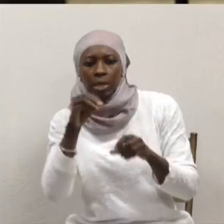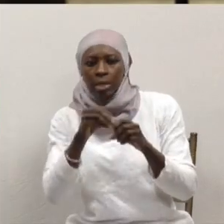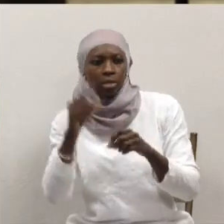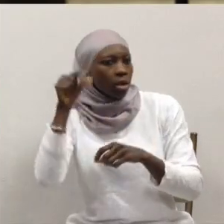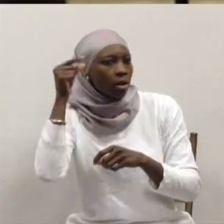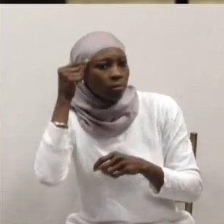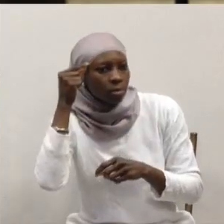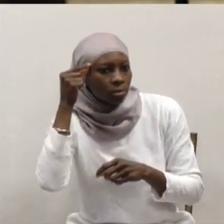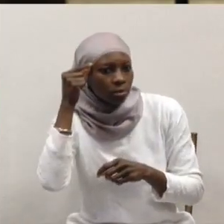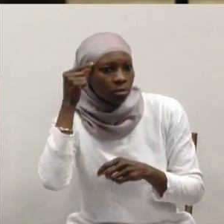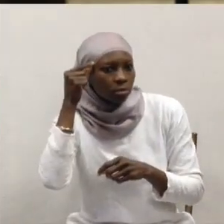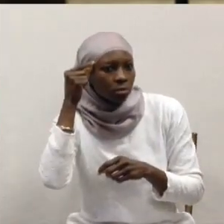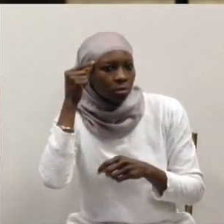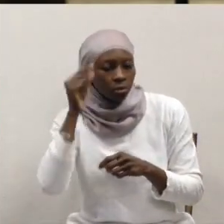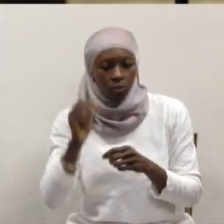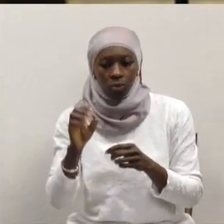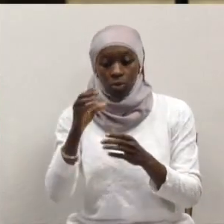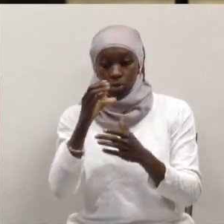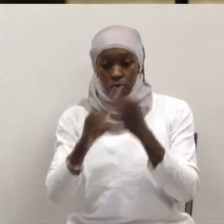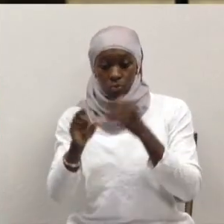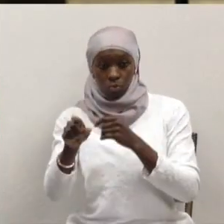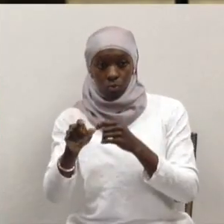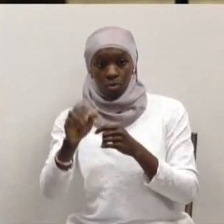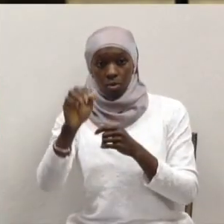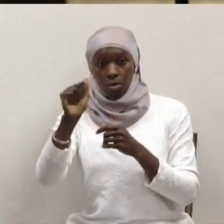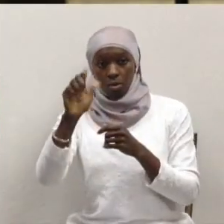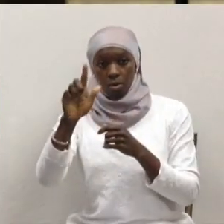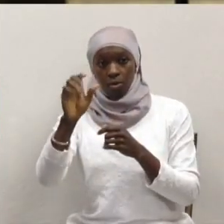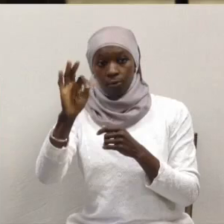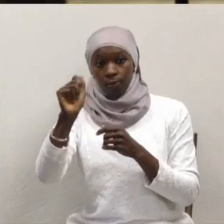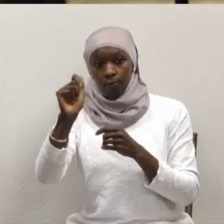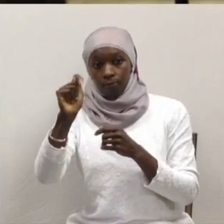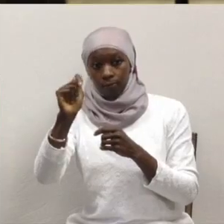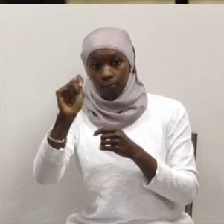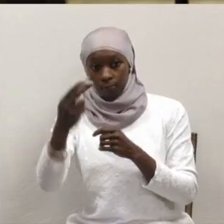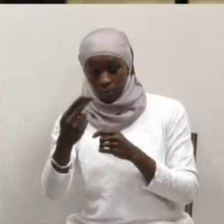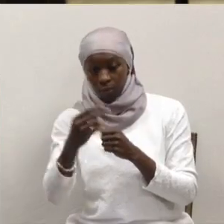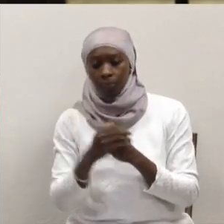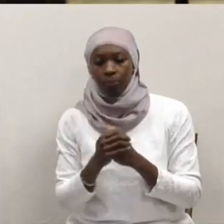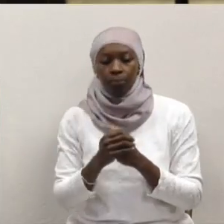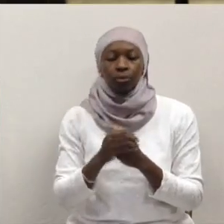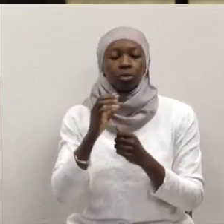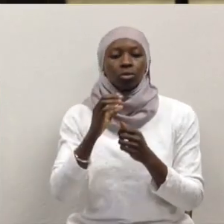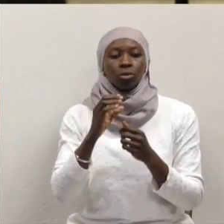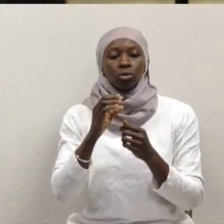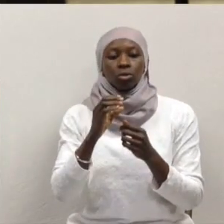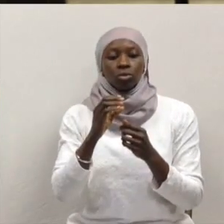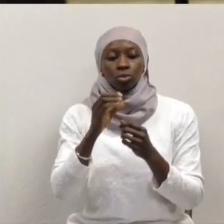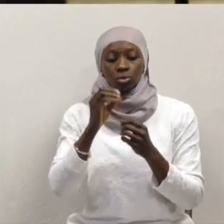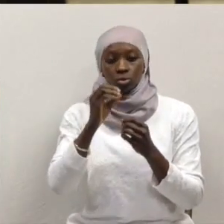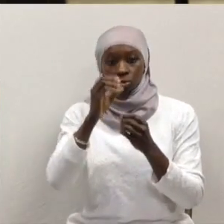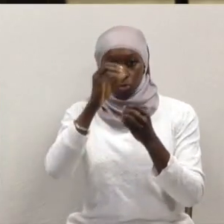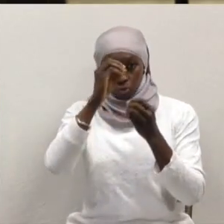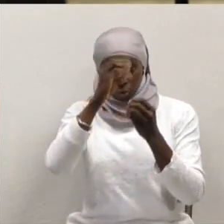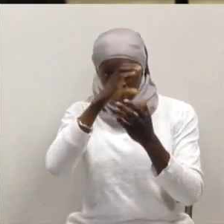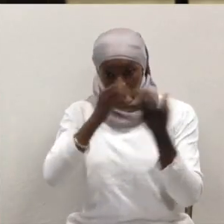means. Surah Al-Fath is a surah that came, as I mentioned, as a way of a vision to the Prophet